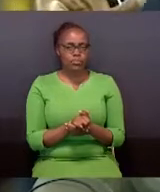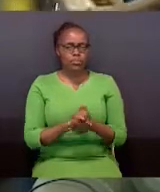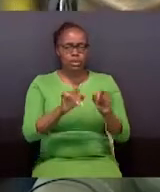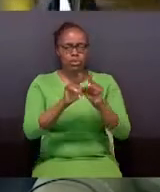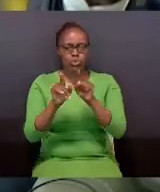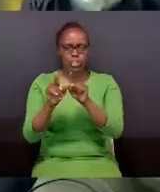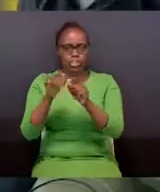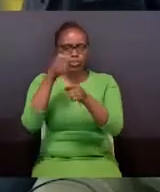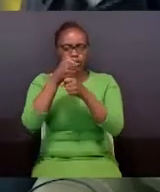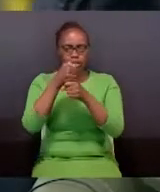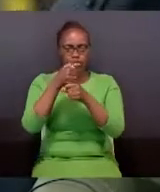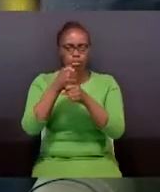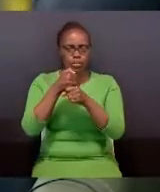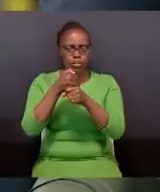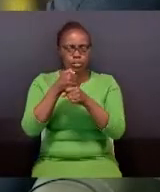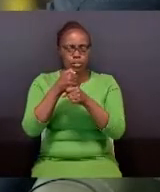day.